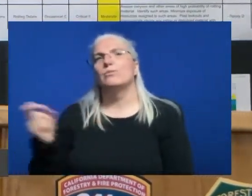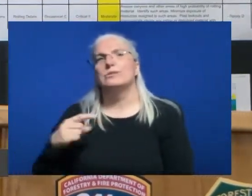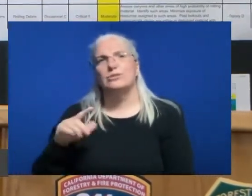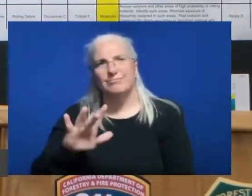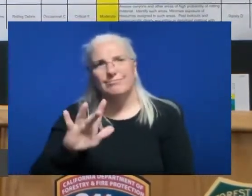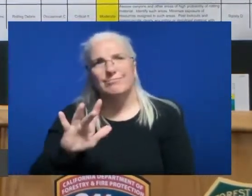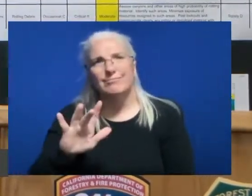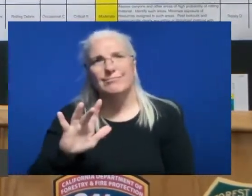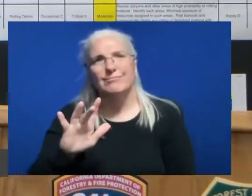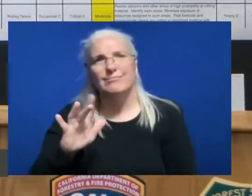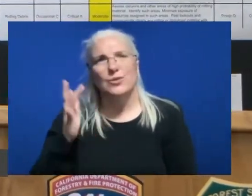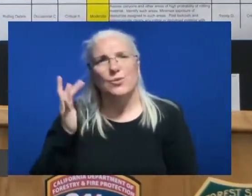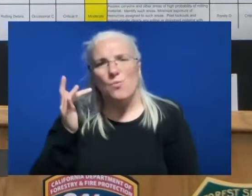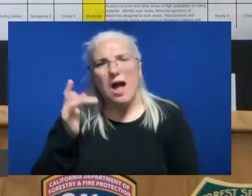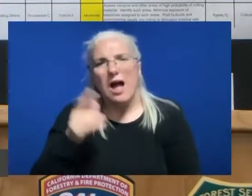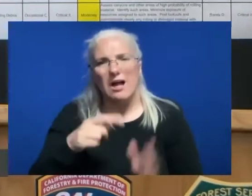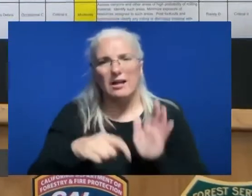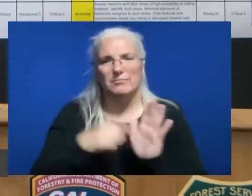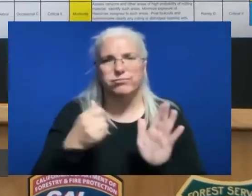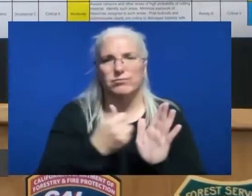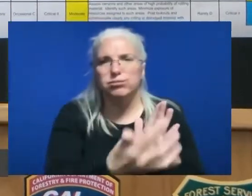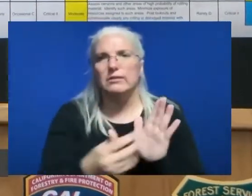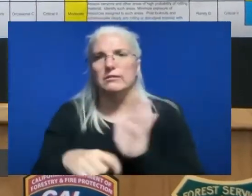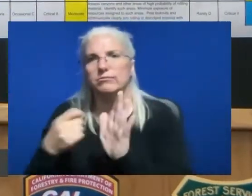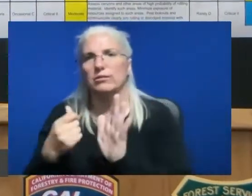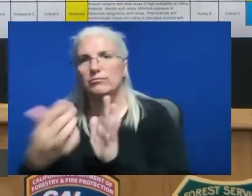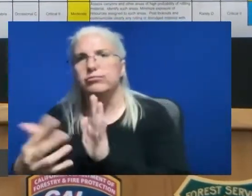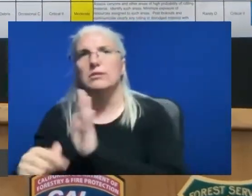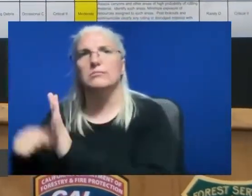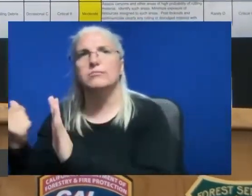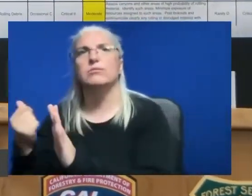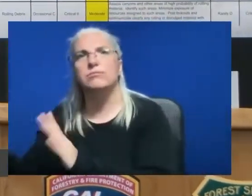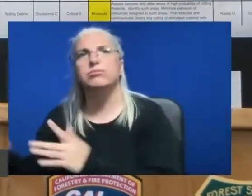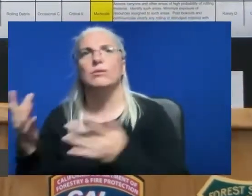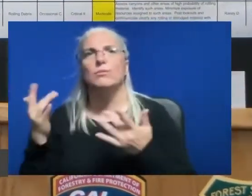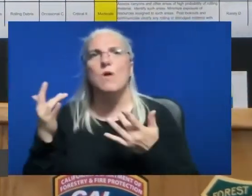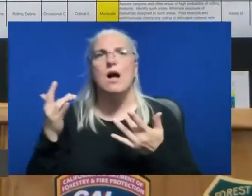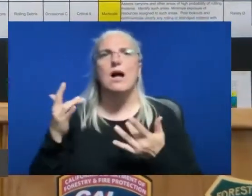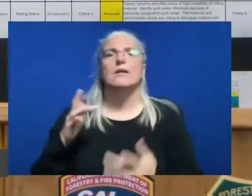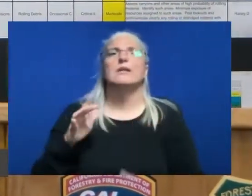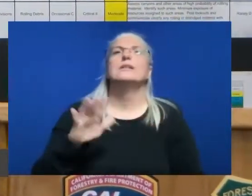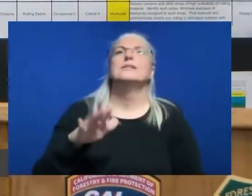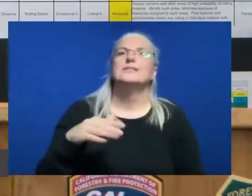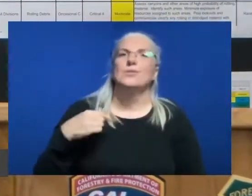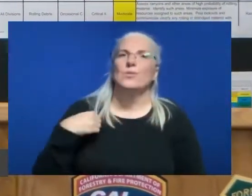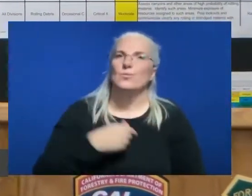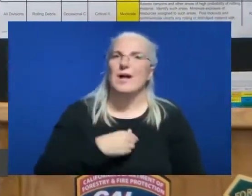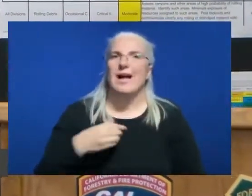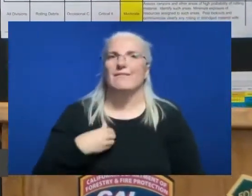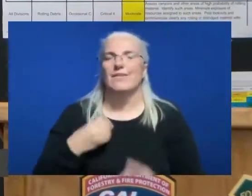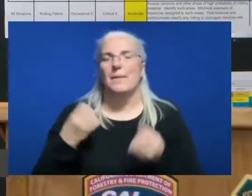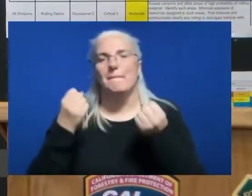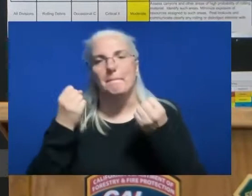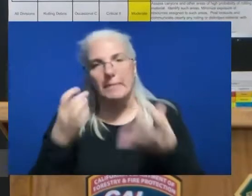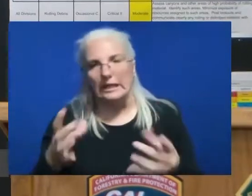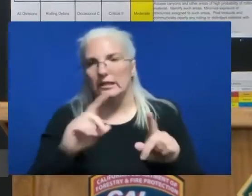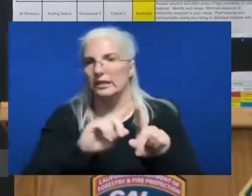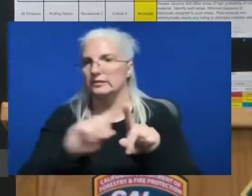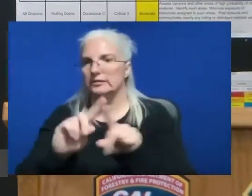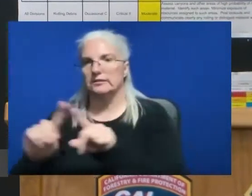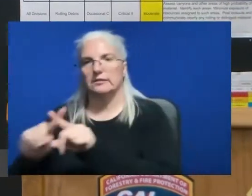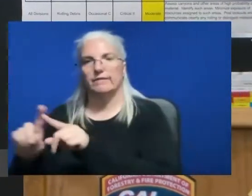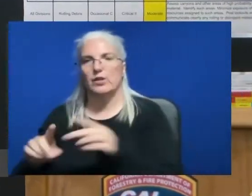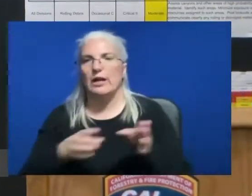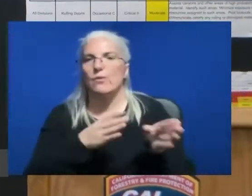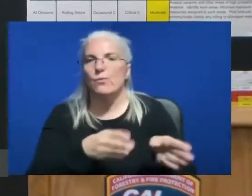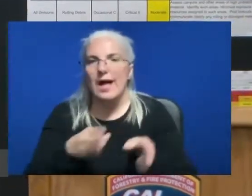to understand that when we're fighting fire, we have multiple tactics, one being direct. And Jeff, our operations on the East Zone, talked about